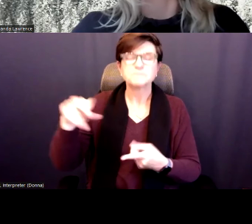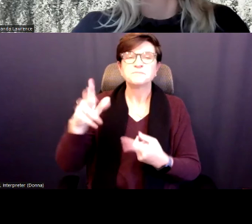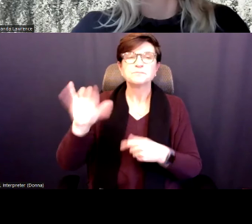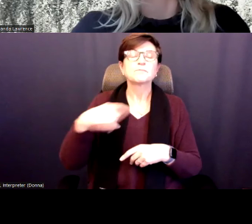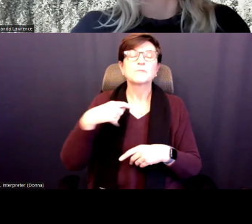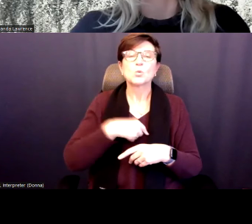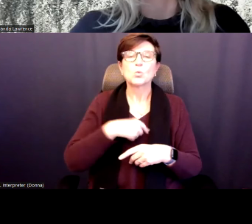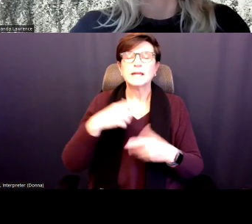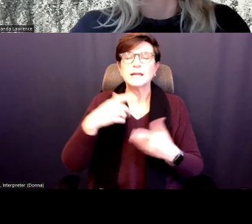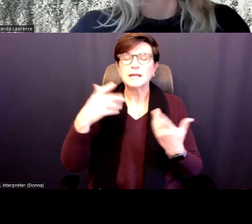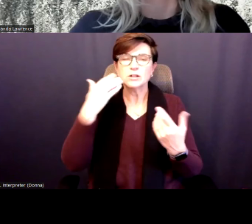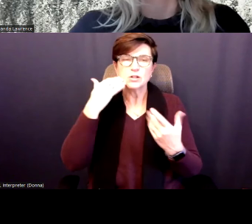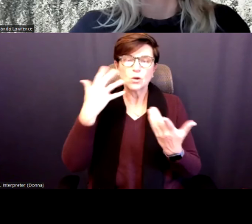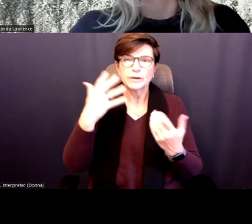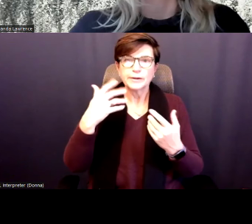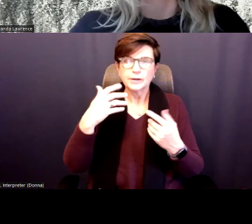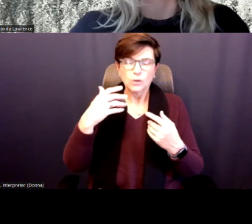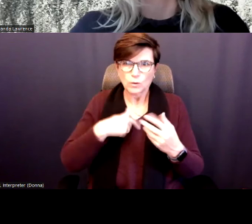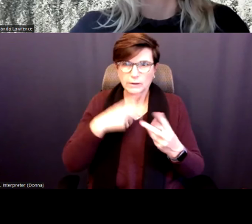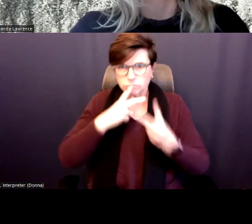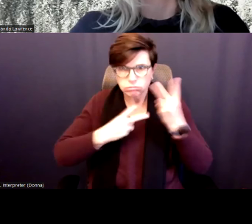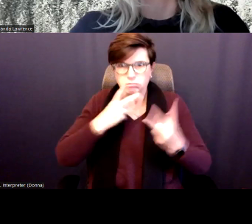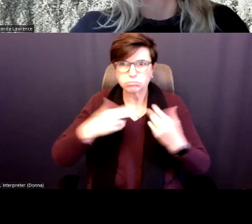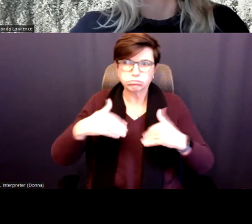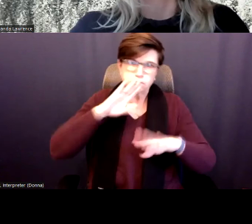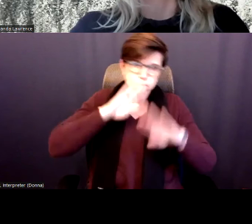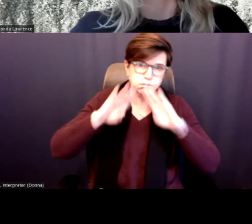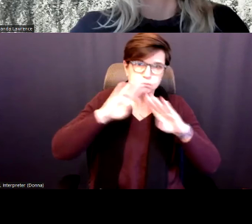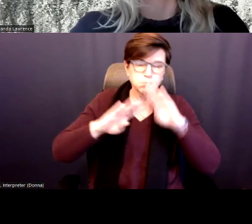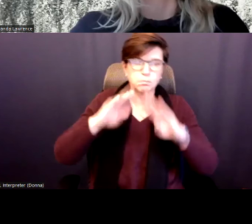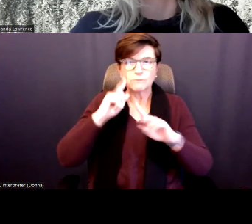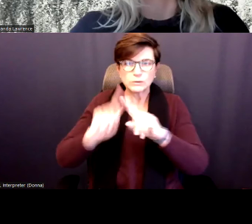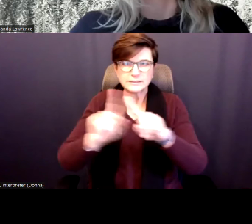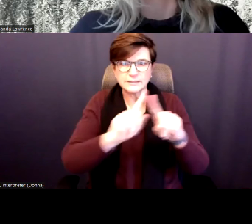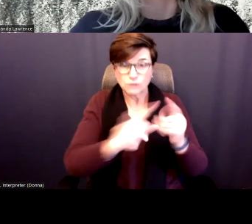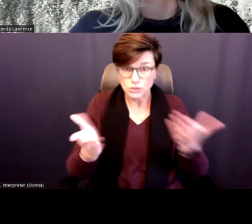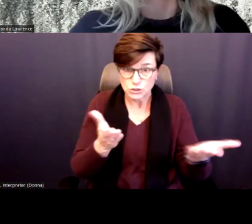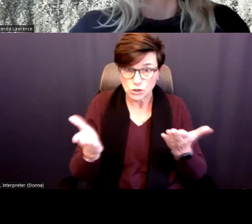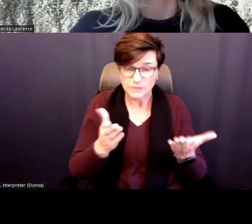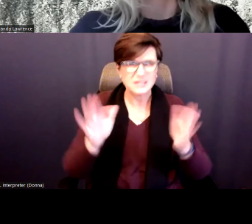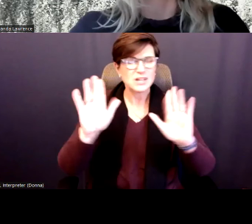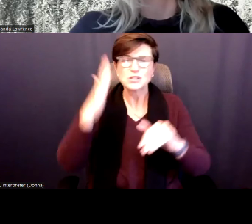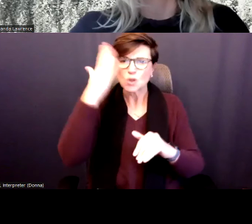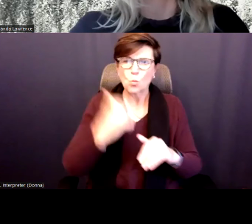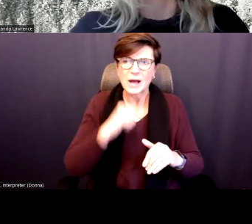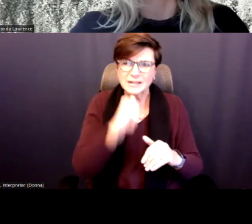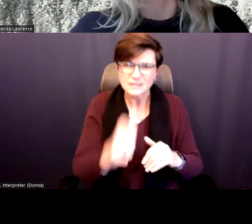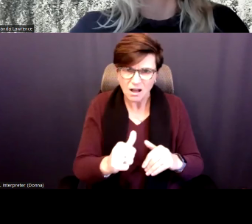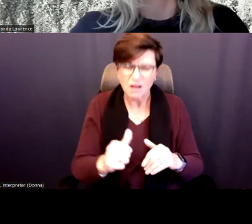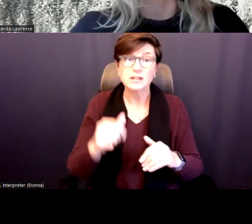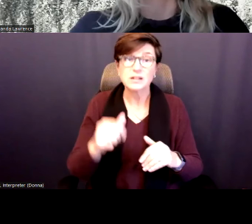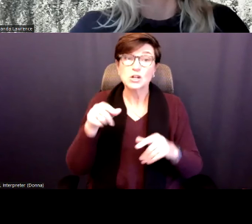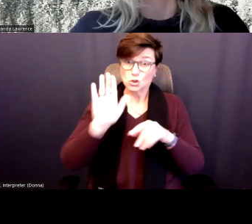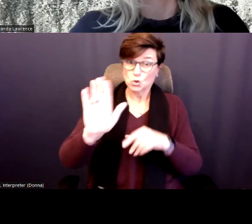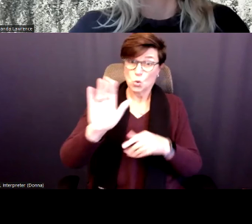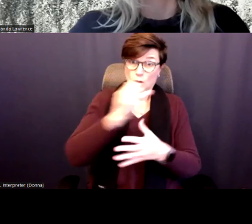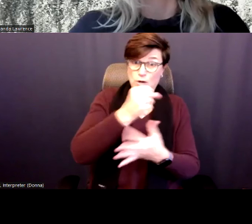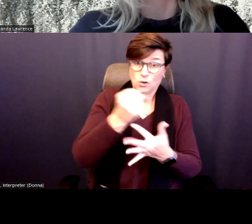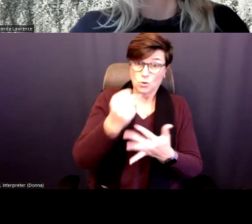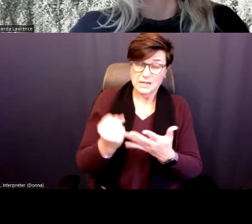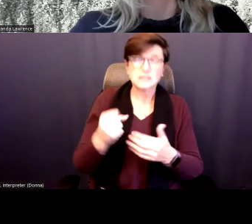have to knock on to get services. And I would highly recommend, in terms of prioritizing the funding selections, that you must have a